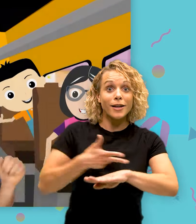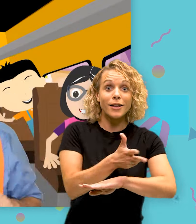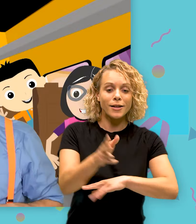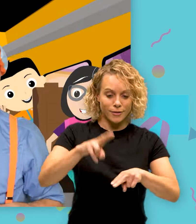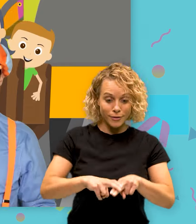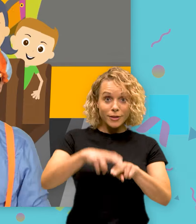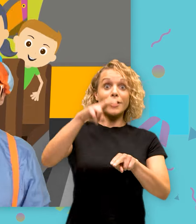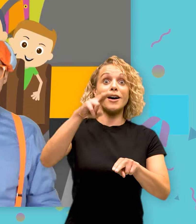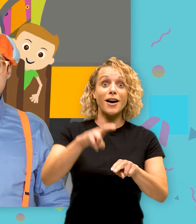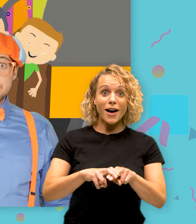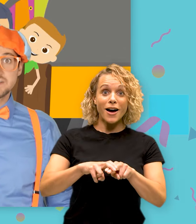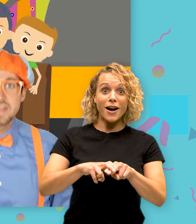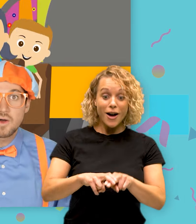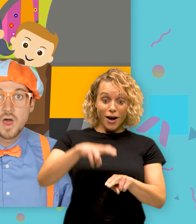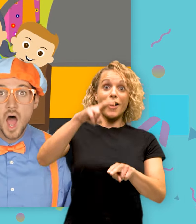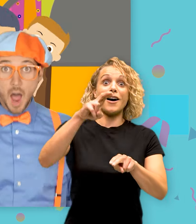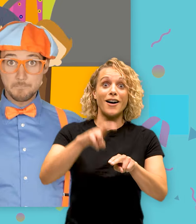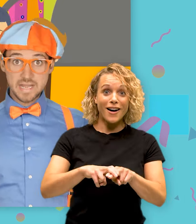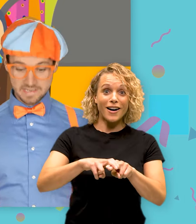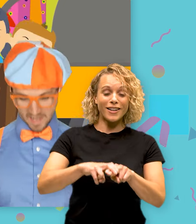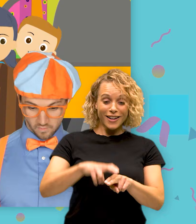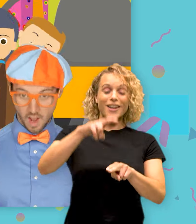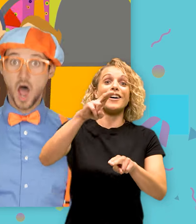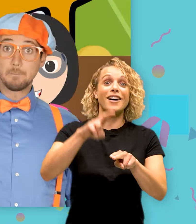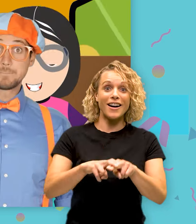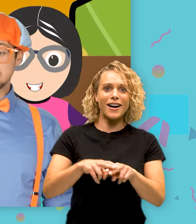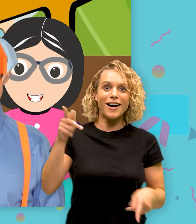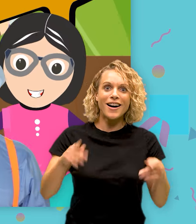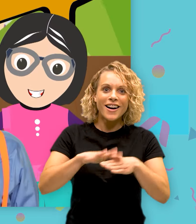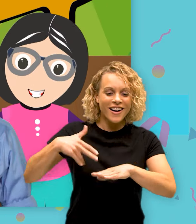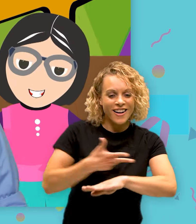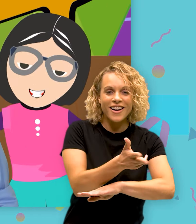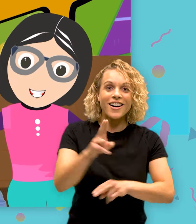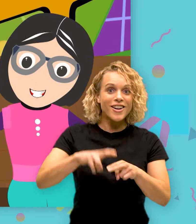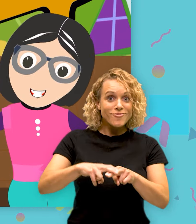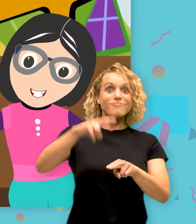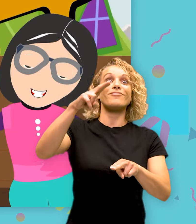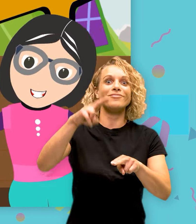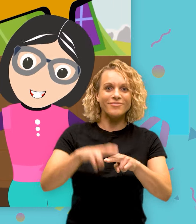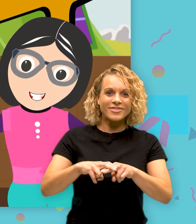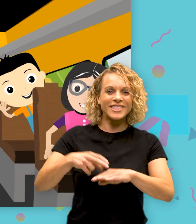The people on the bus go up and down.